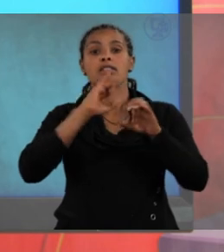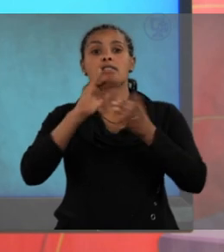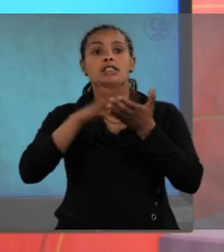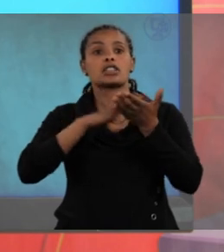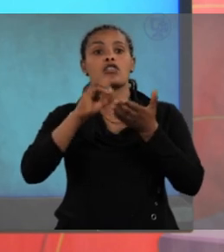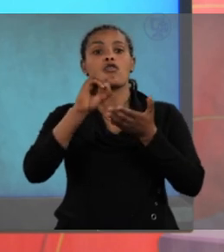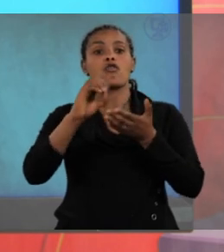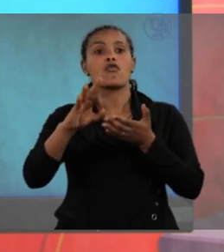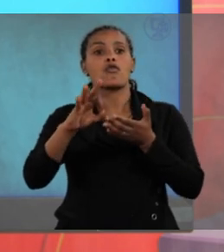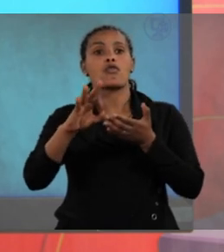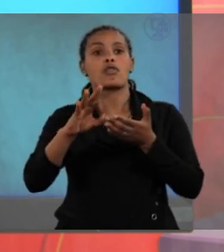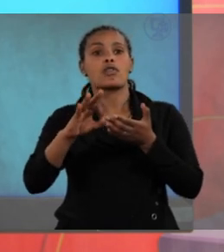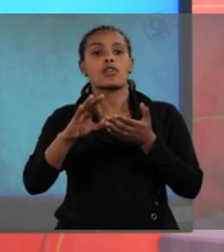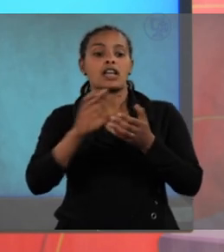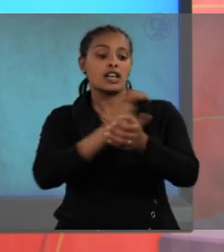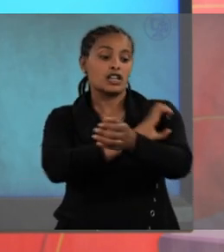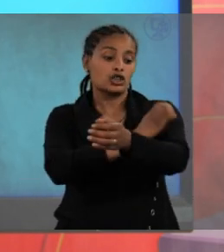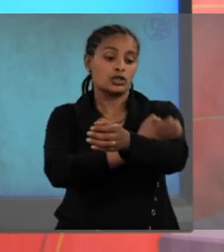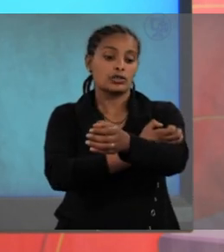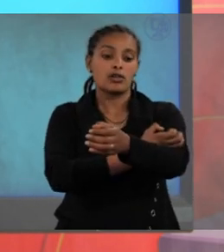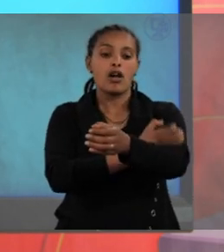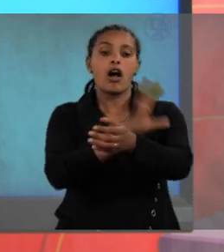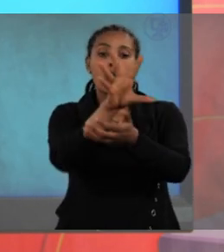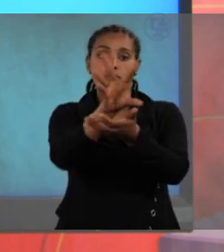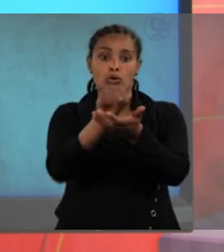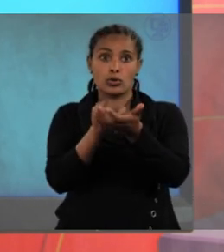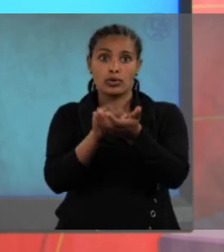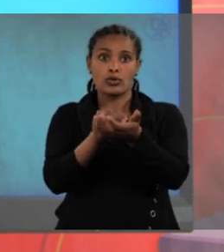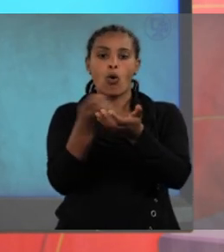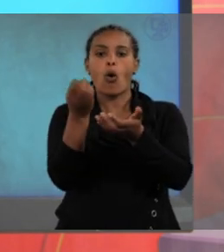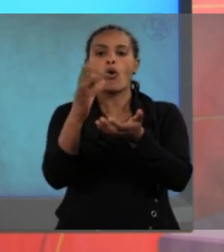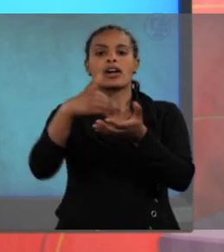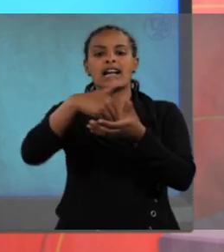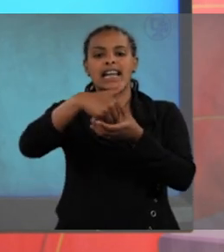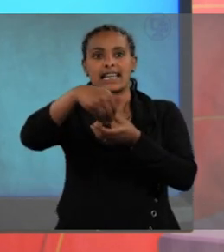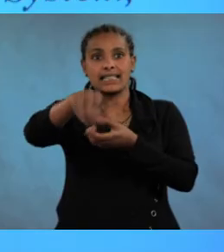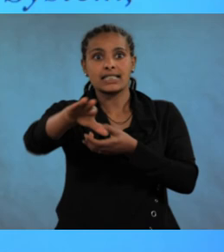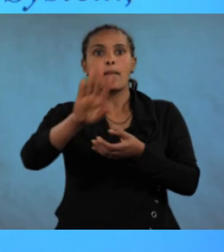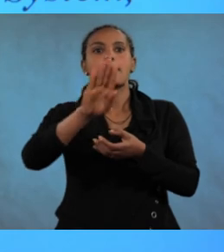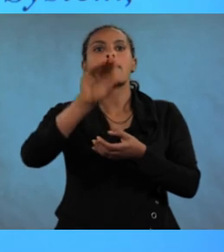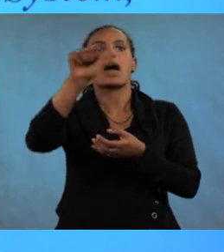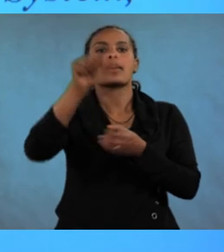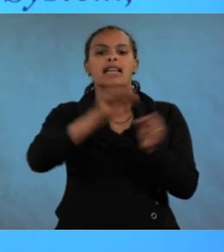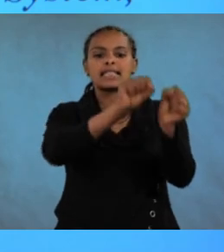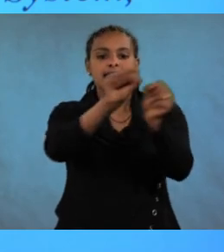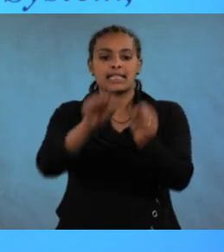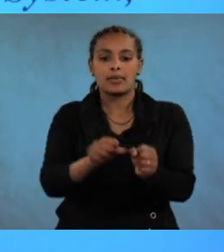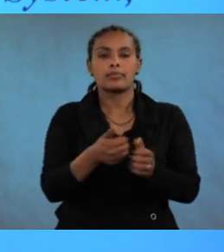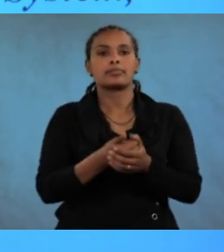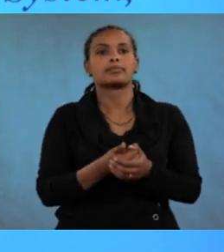of energy absorbed or released by a system.